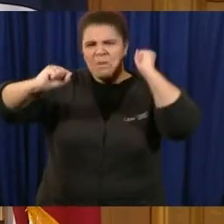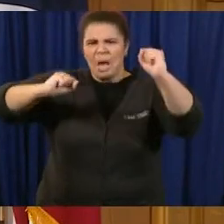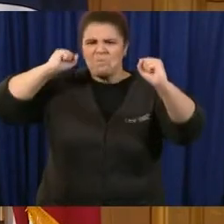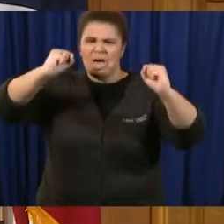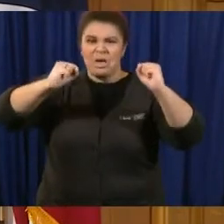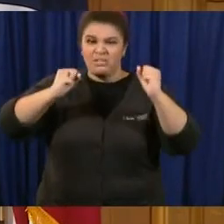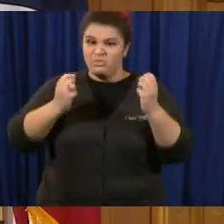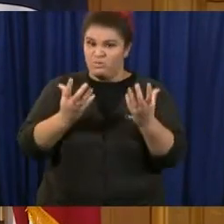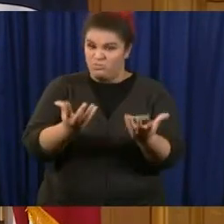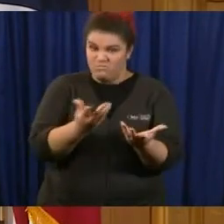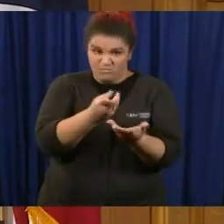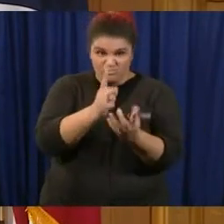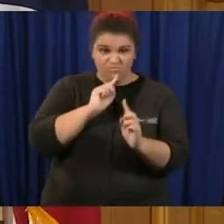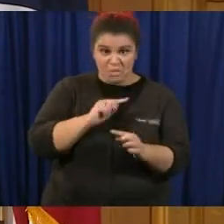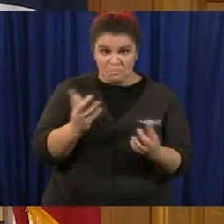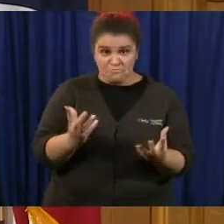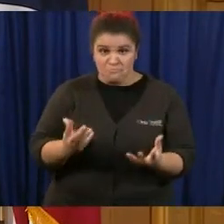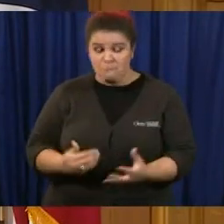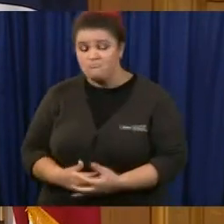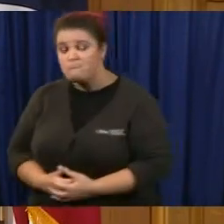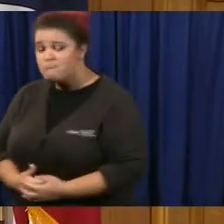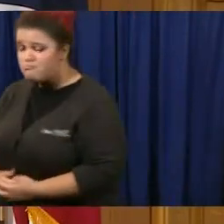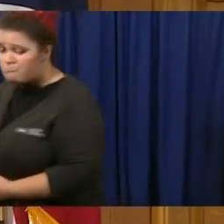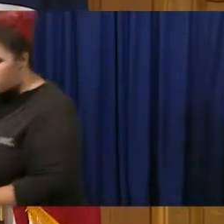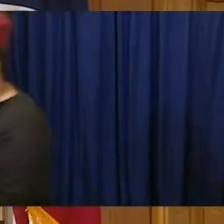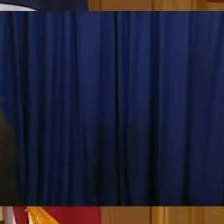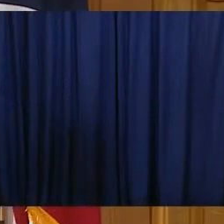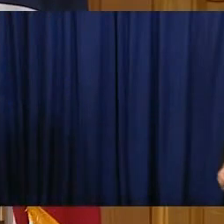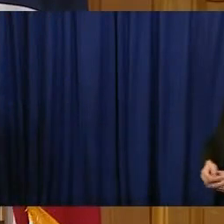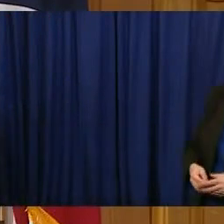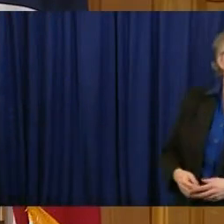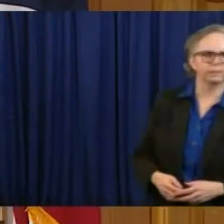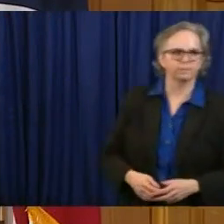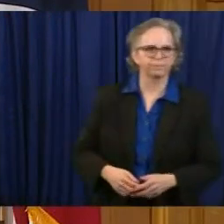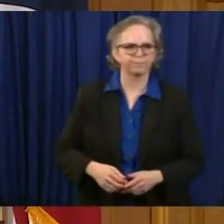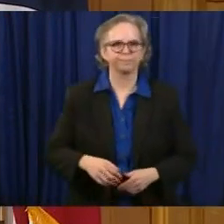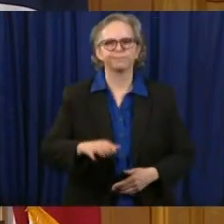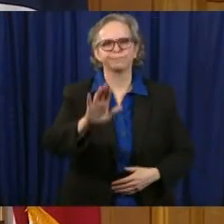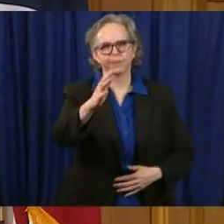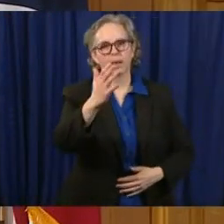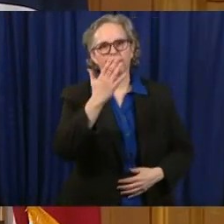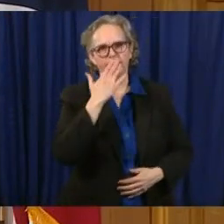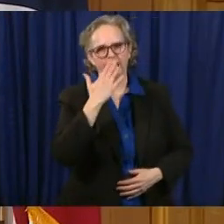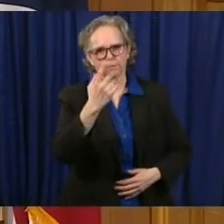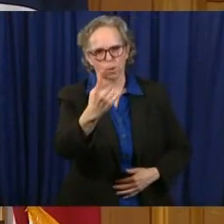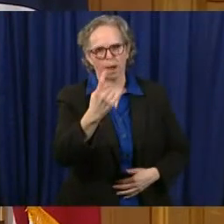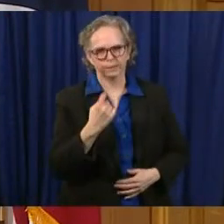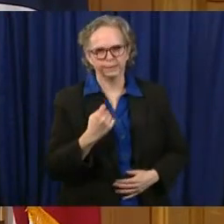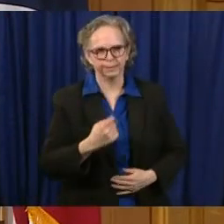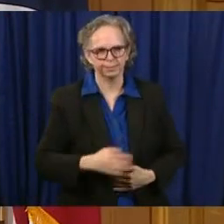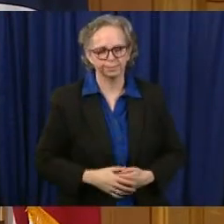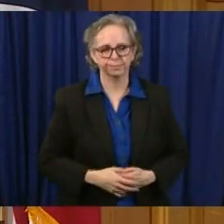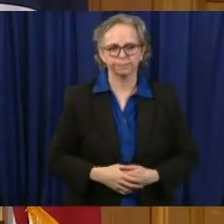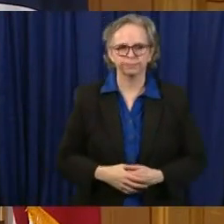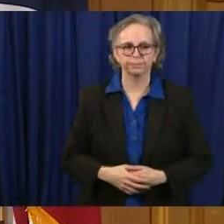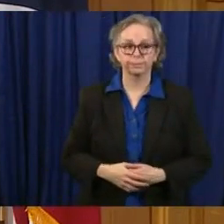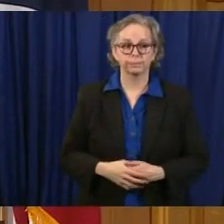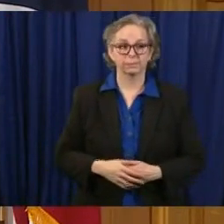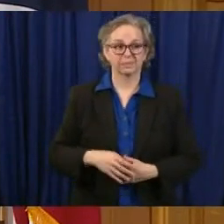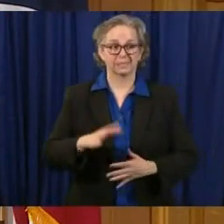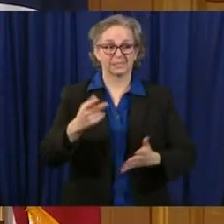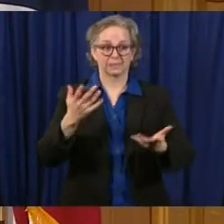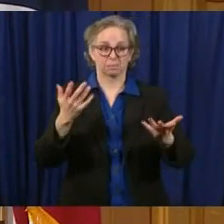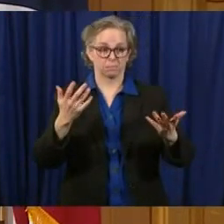Part of what has to happen before we really get back is people have to have confidence that they can go out. People have to have